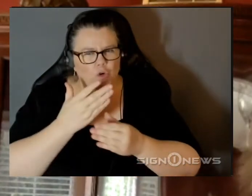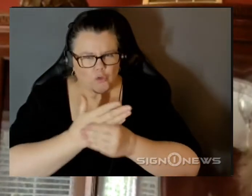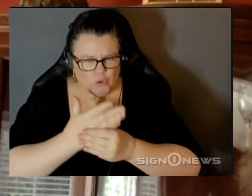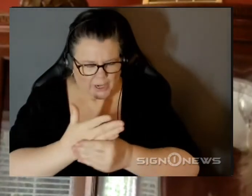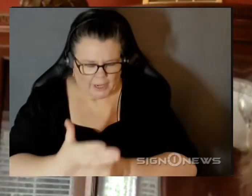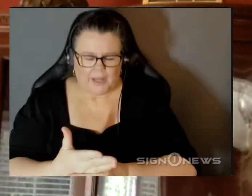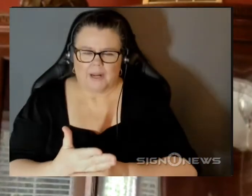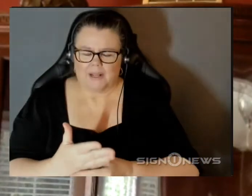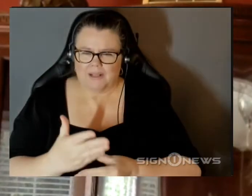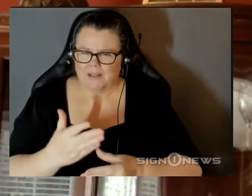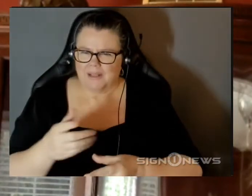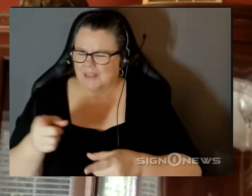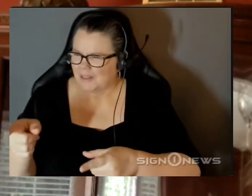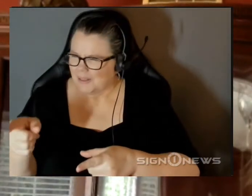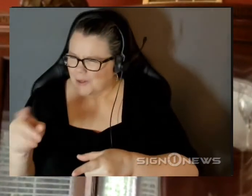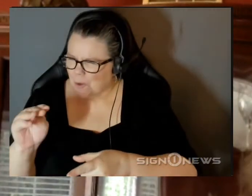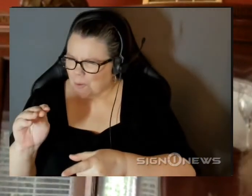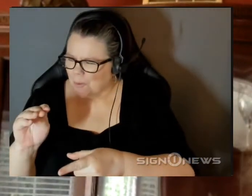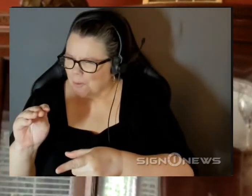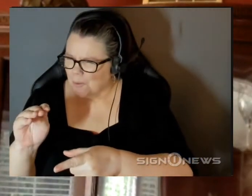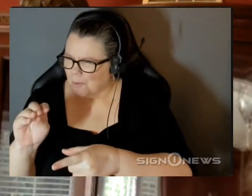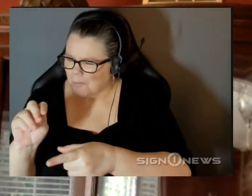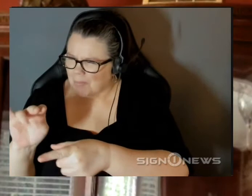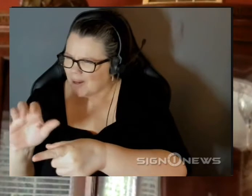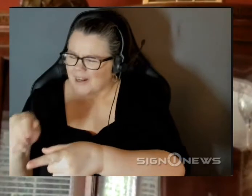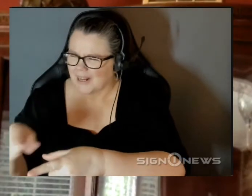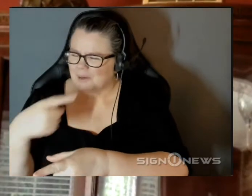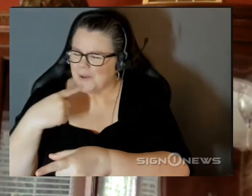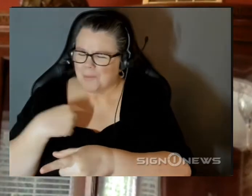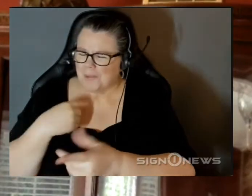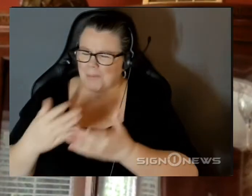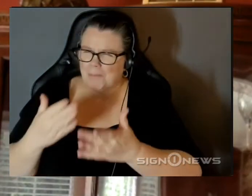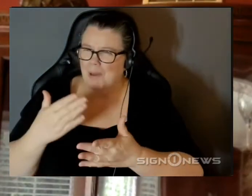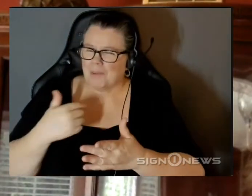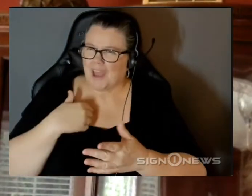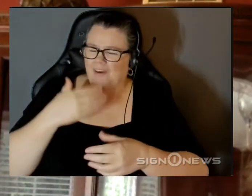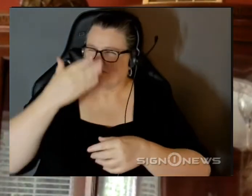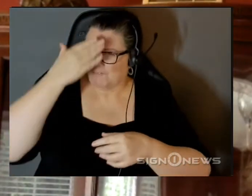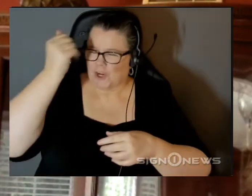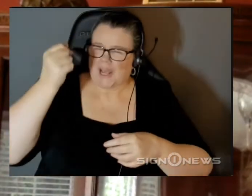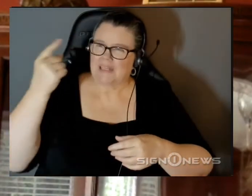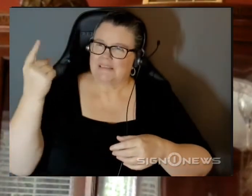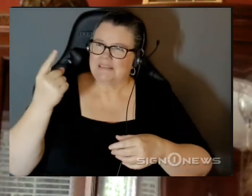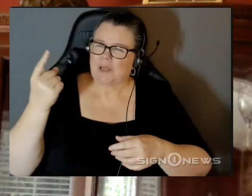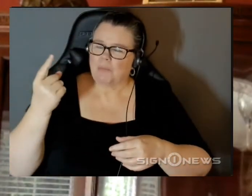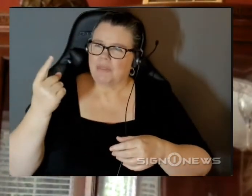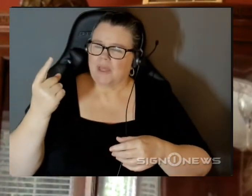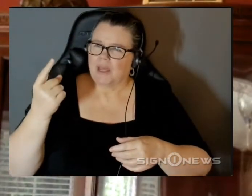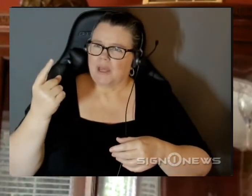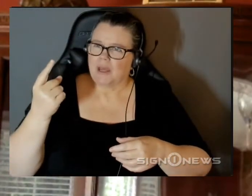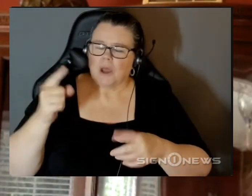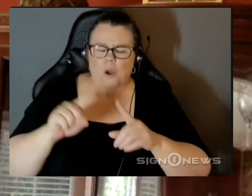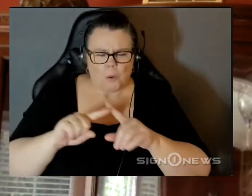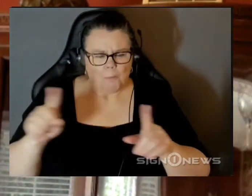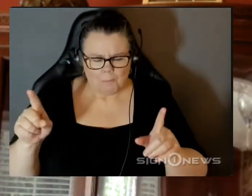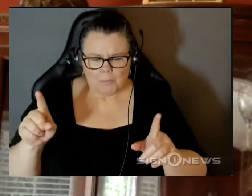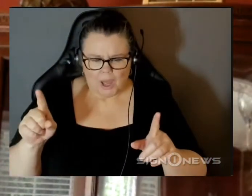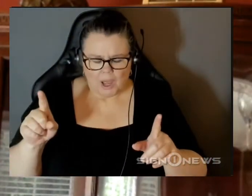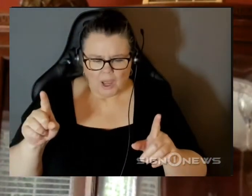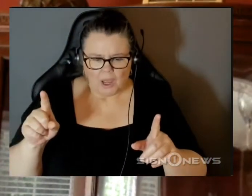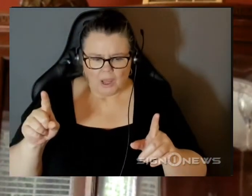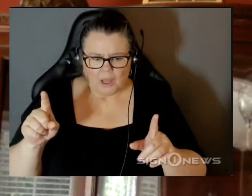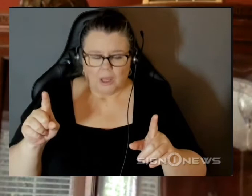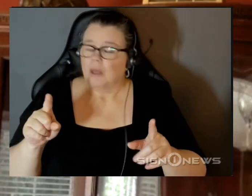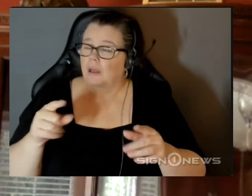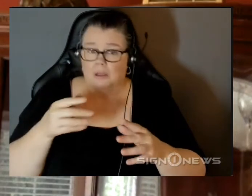missing something, because sometimes it's just all a blur in my head. they worked for months actually. And